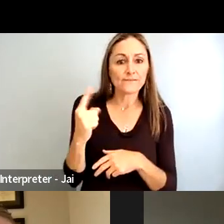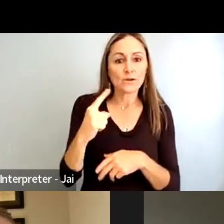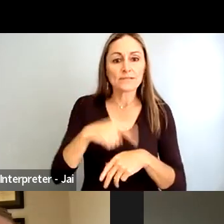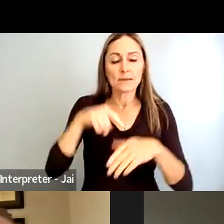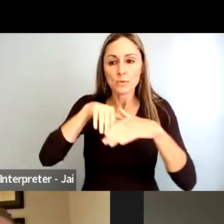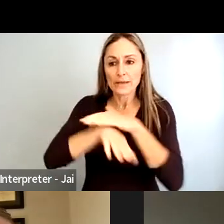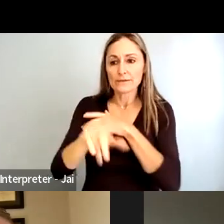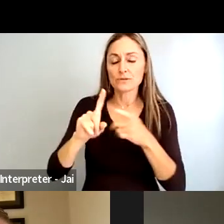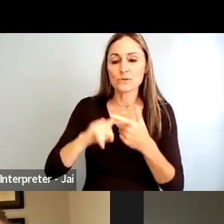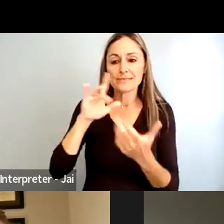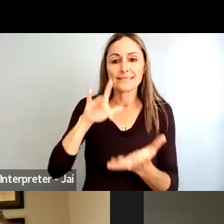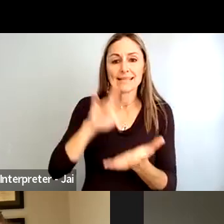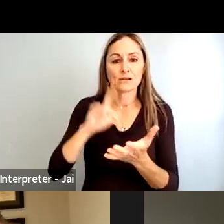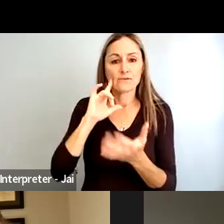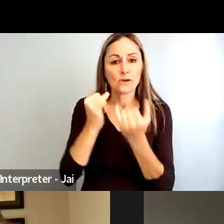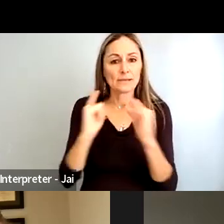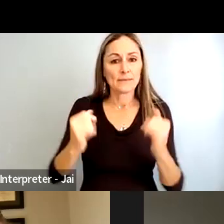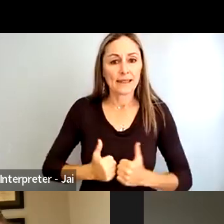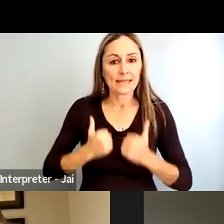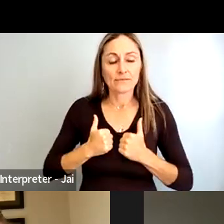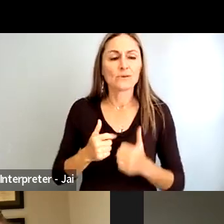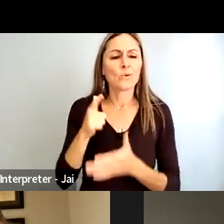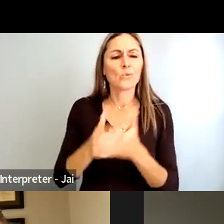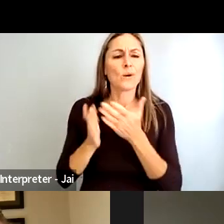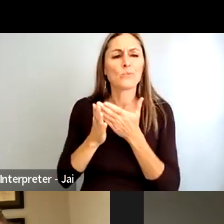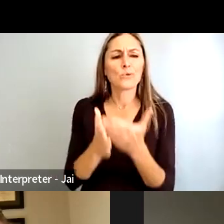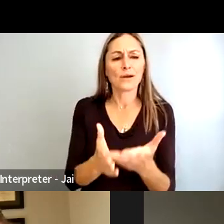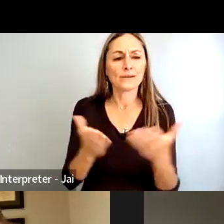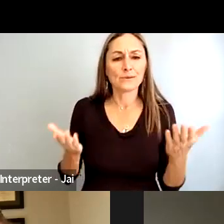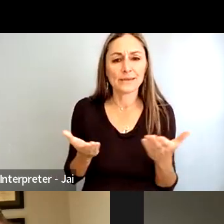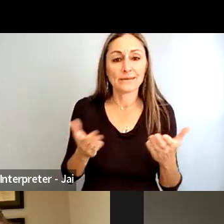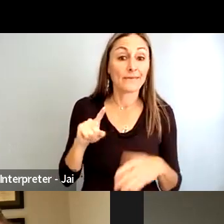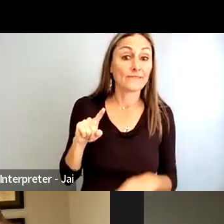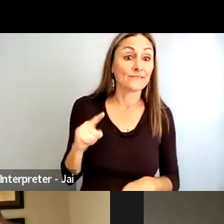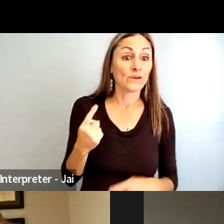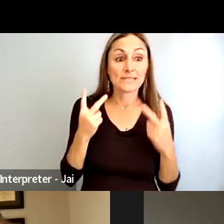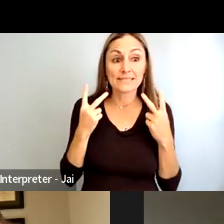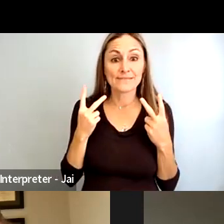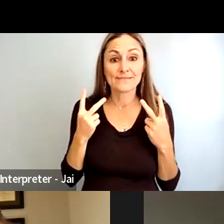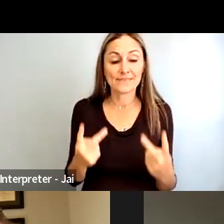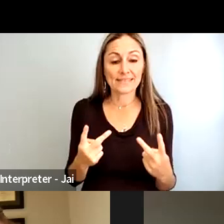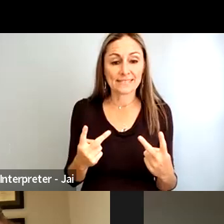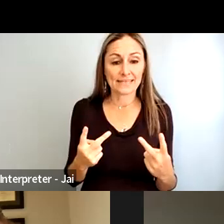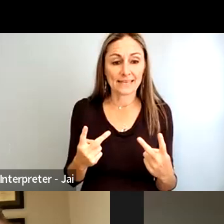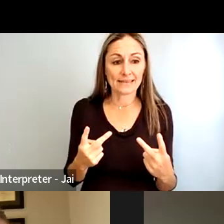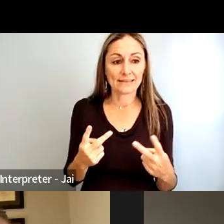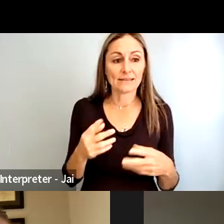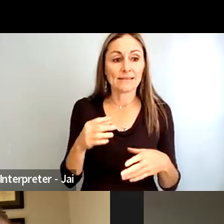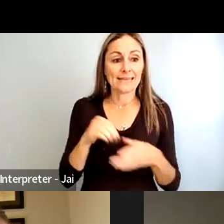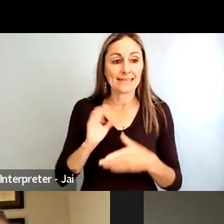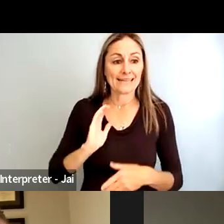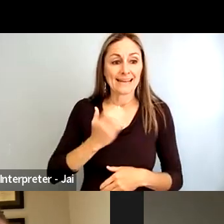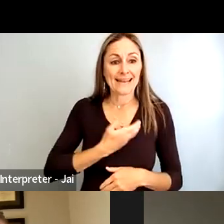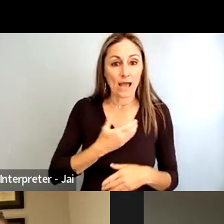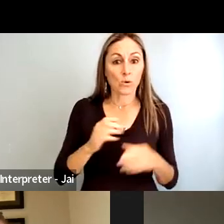Independent Living and what brought you here? So what was the first visit within our organization, Able